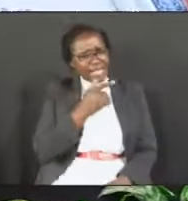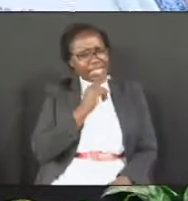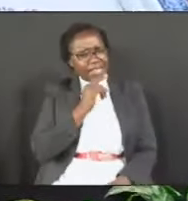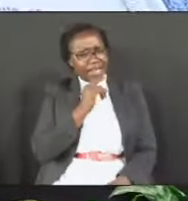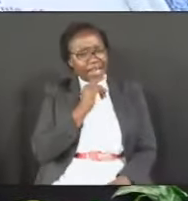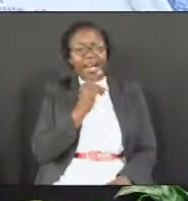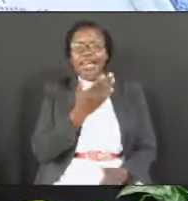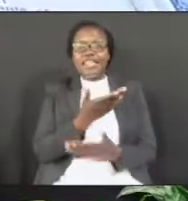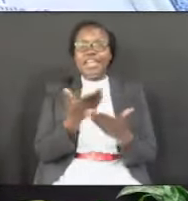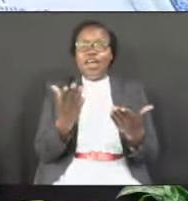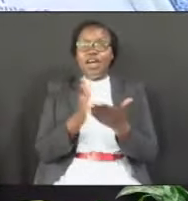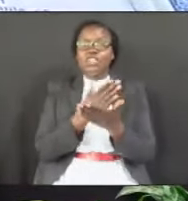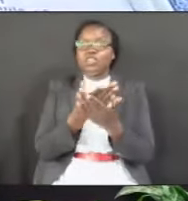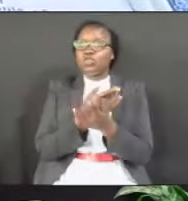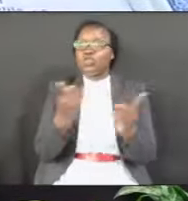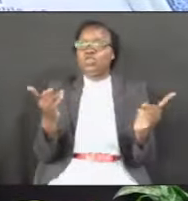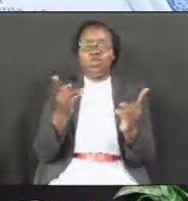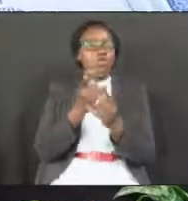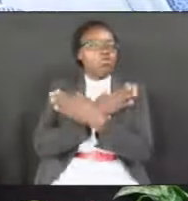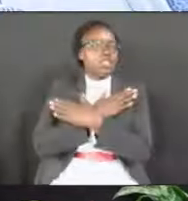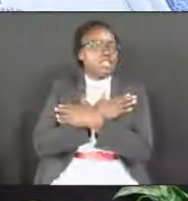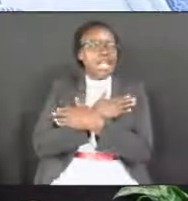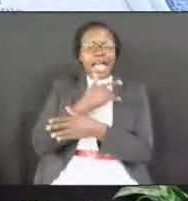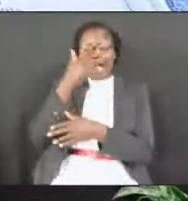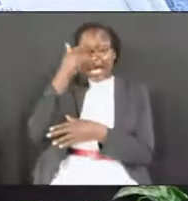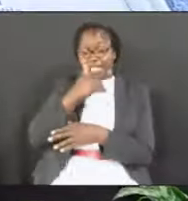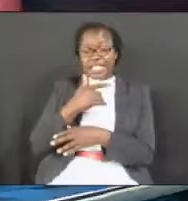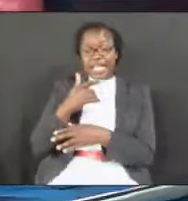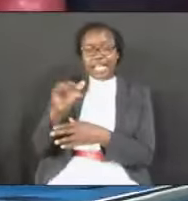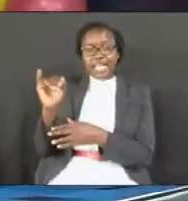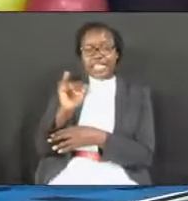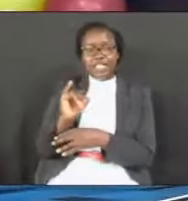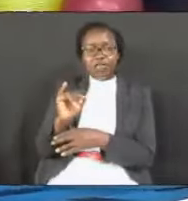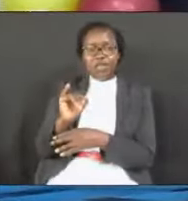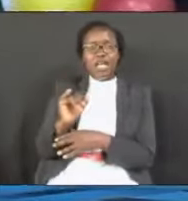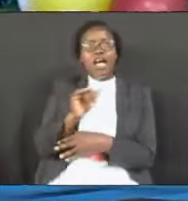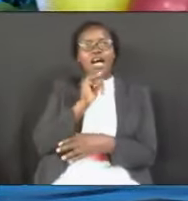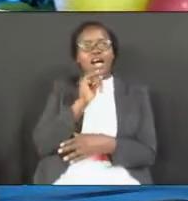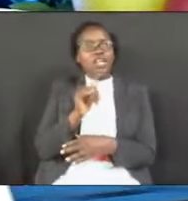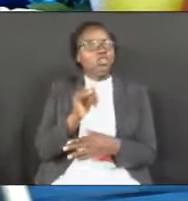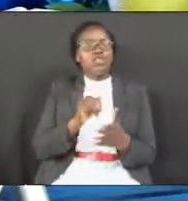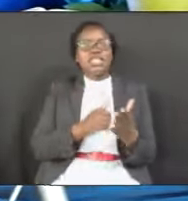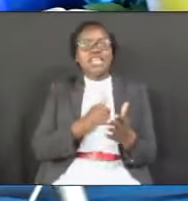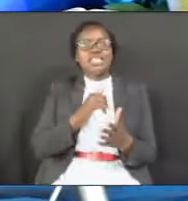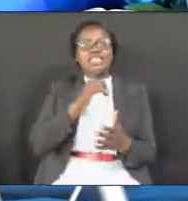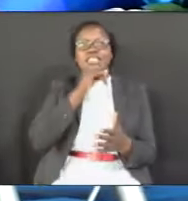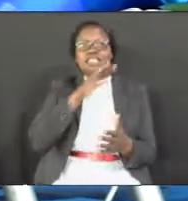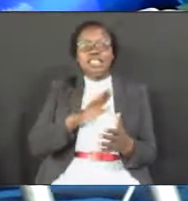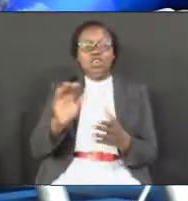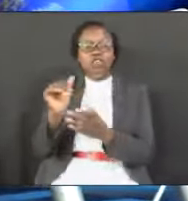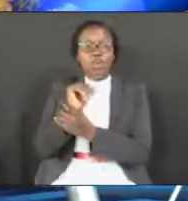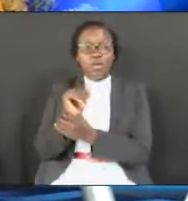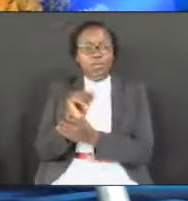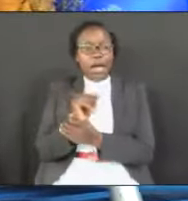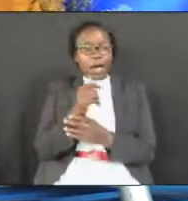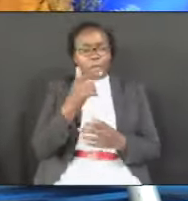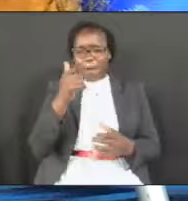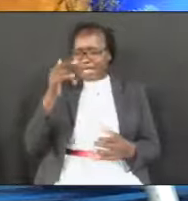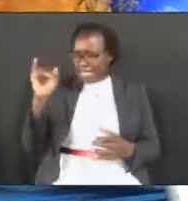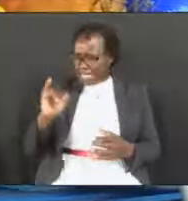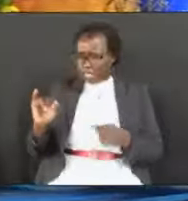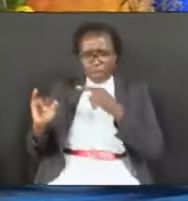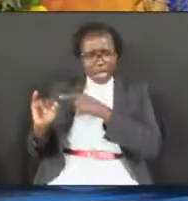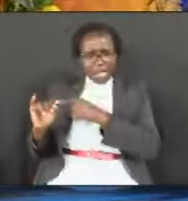that Isaac and Ishmael are not just sons of Abraham. Isaac